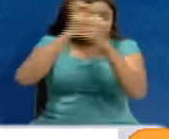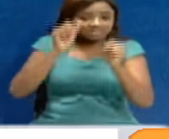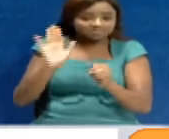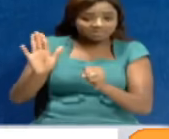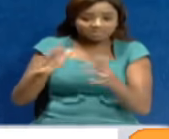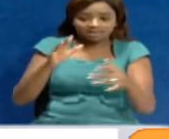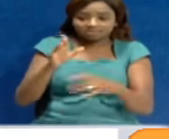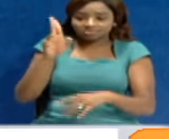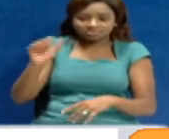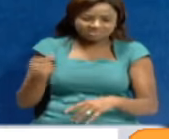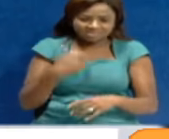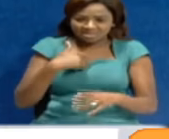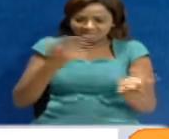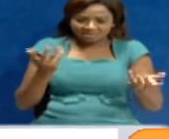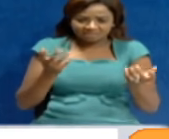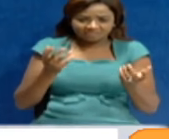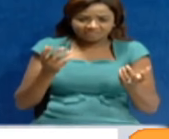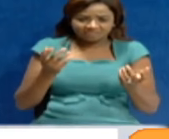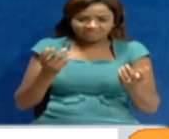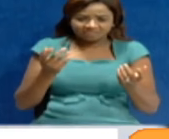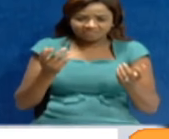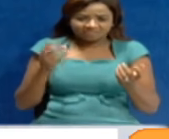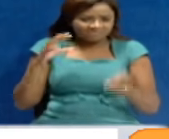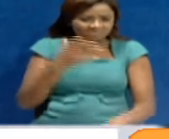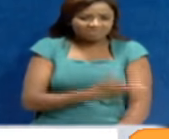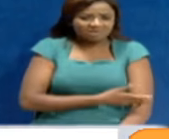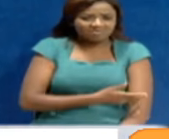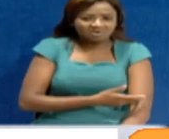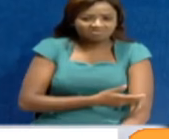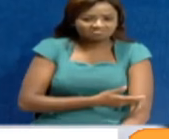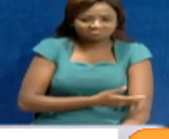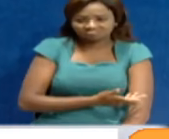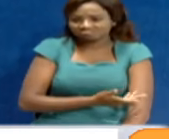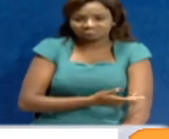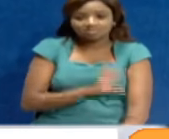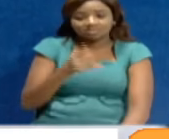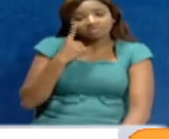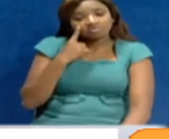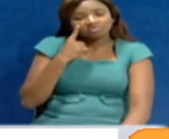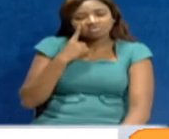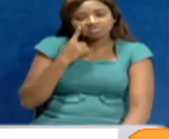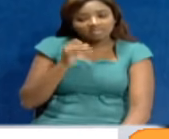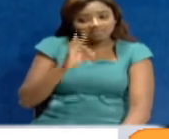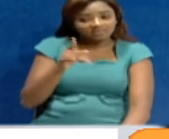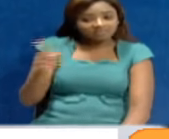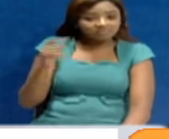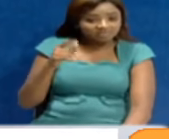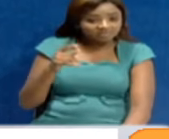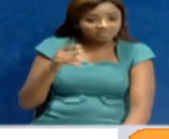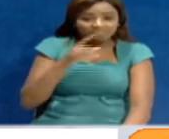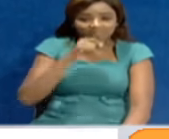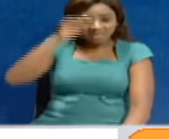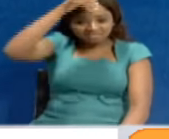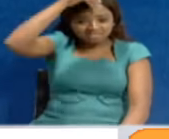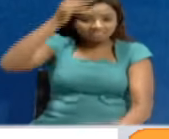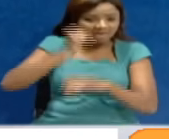almost rogue powers, which a Kenyan president wouldn't have. If you looked at how Trump behaved in office, a Kenyan president wouldn't have that kind of leeway.